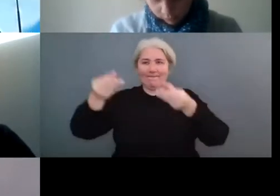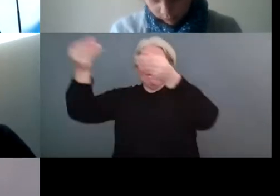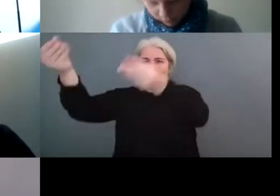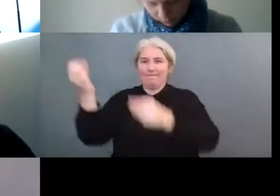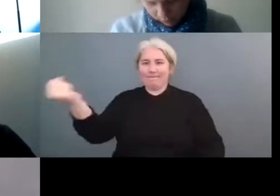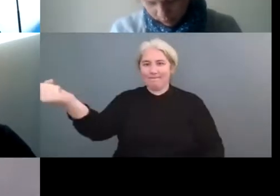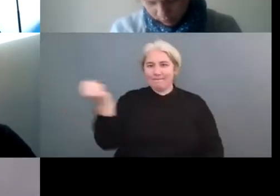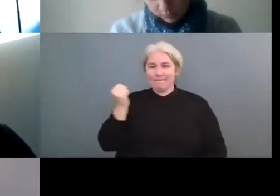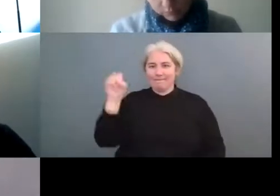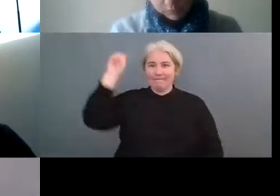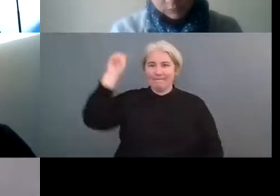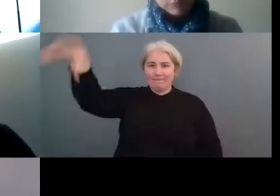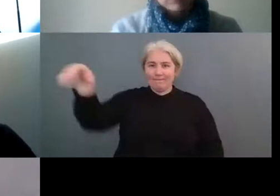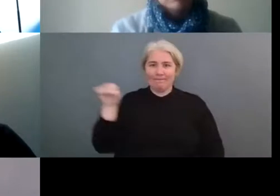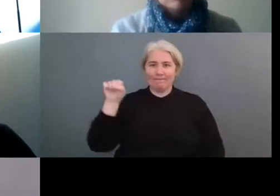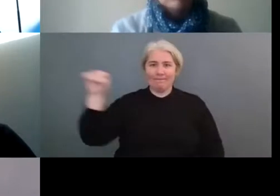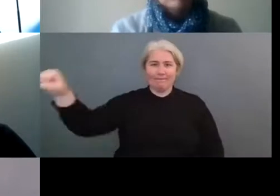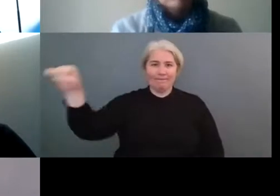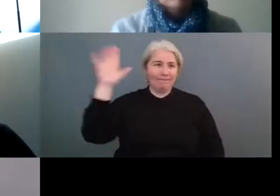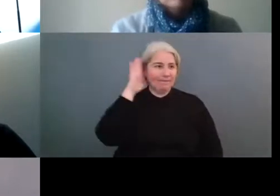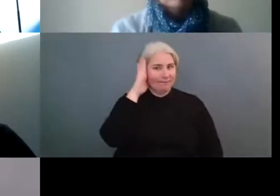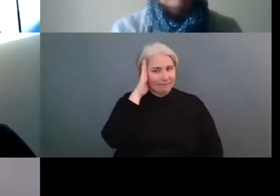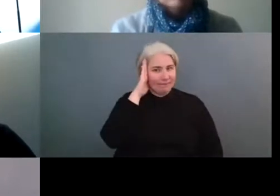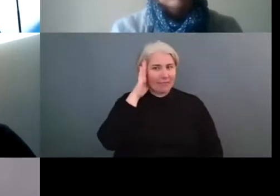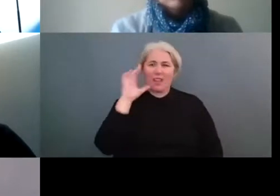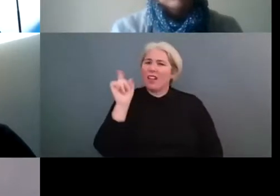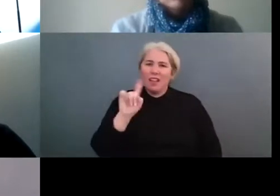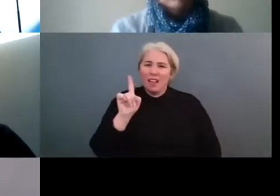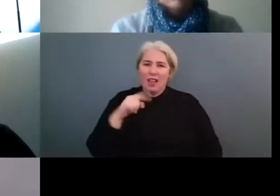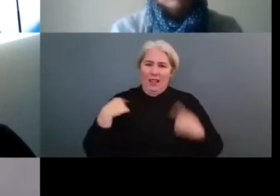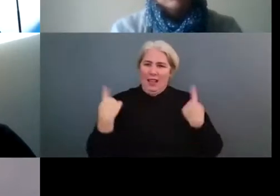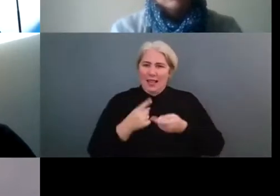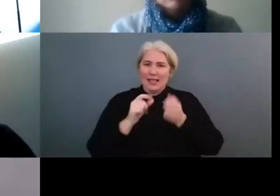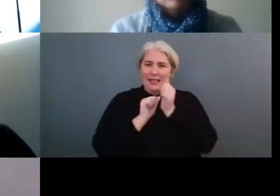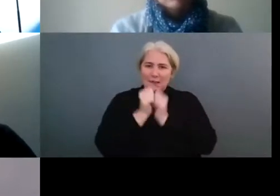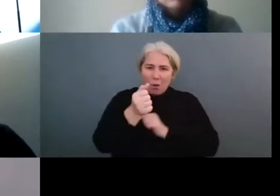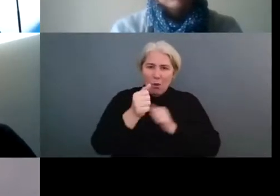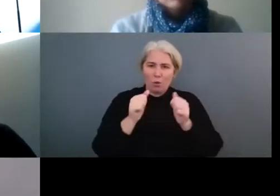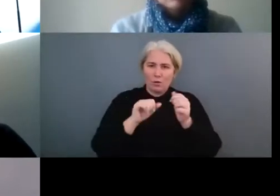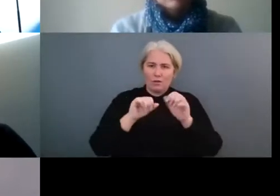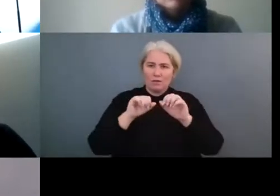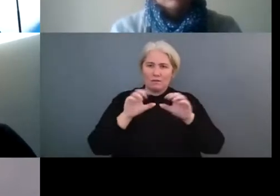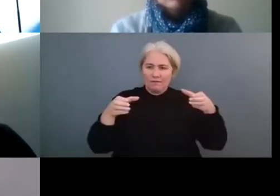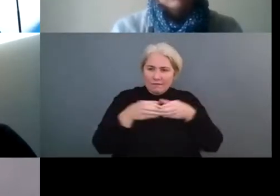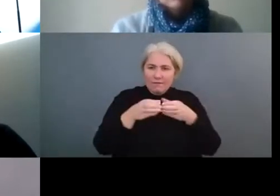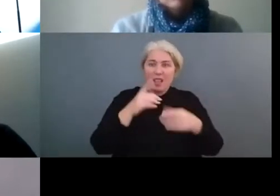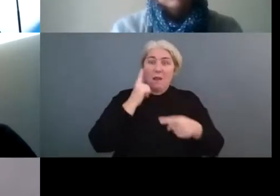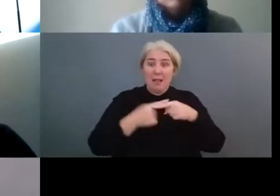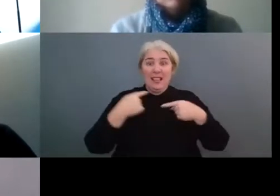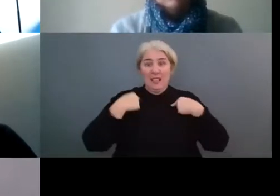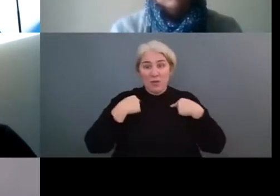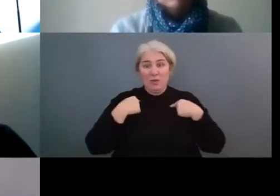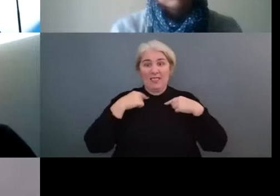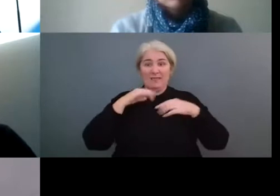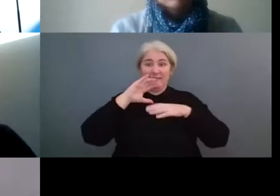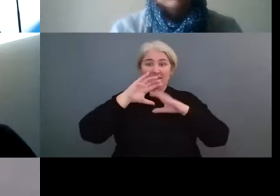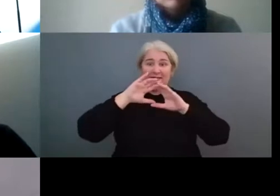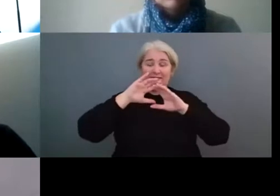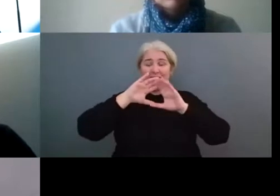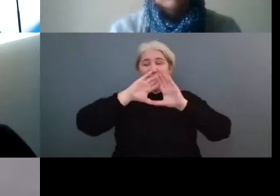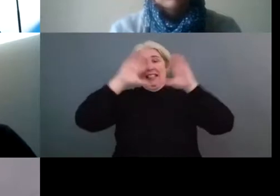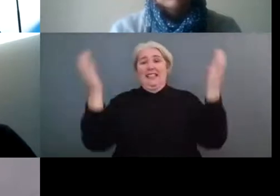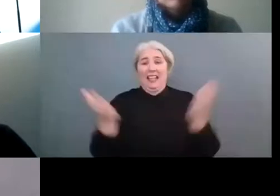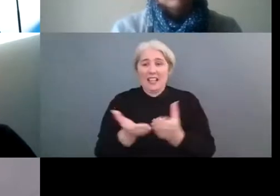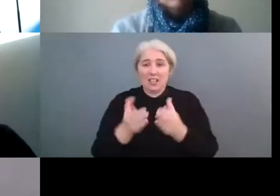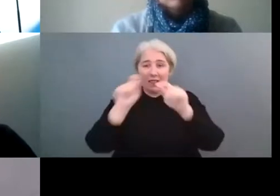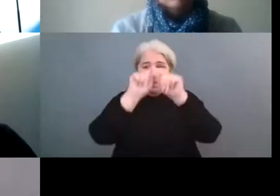implemented. Obviously, for us as a sport organization and an IF, it's important to work within the structures. And sometimes the structures can